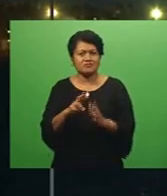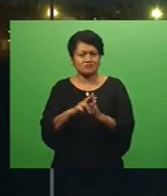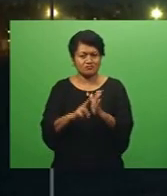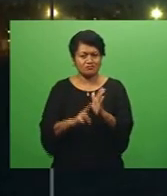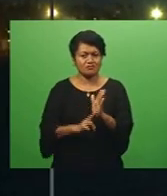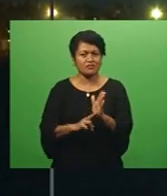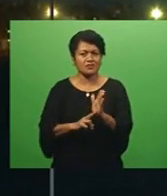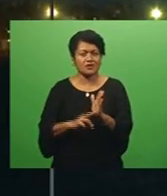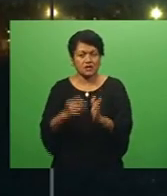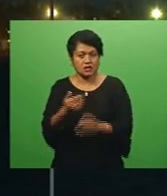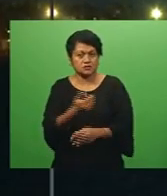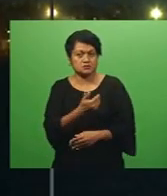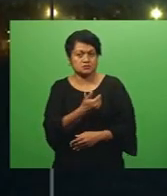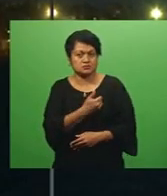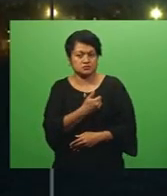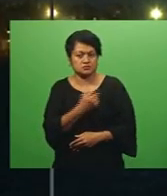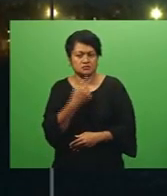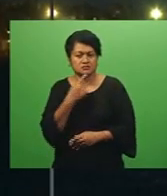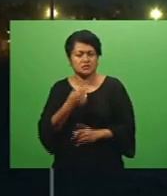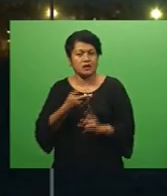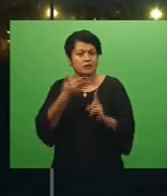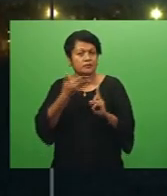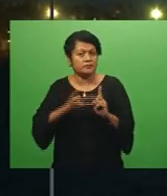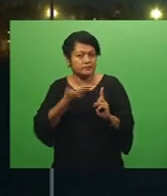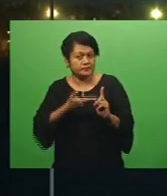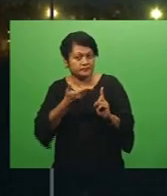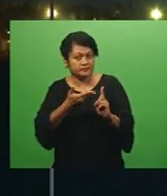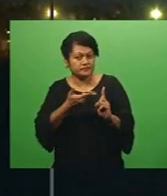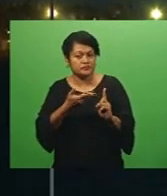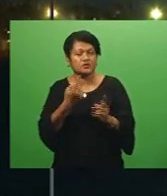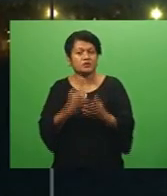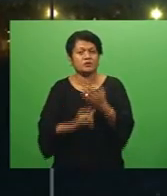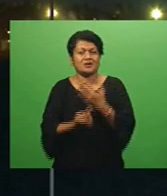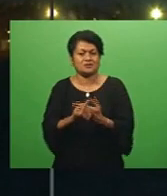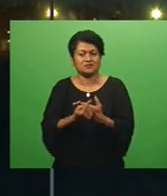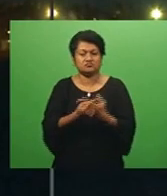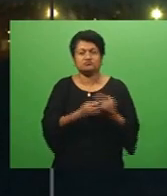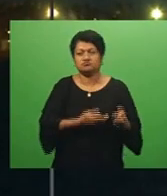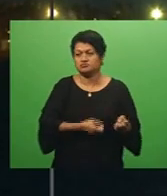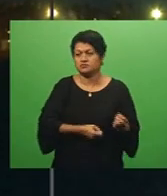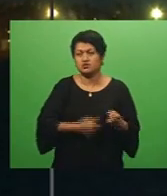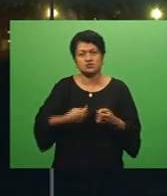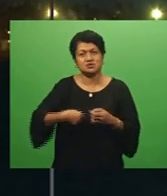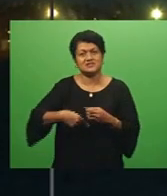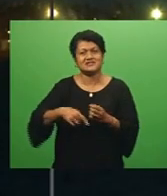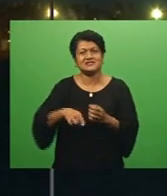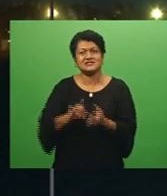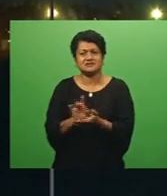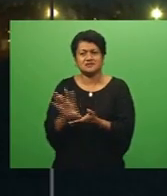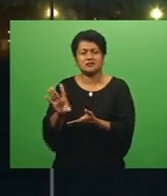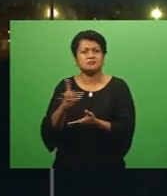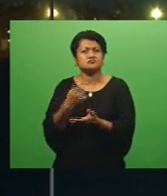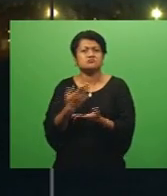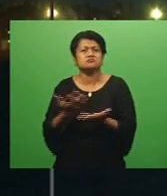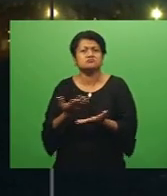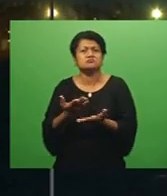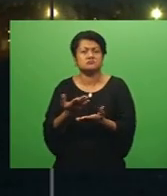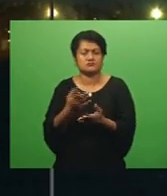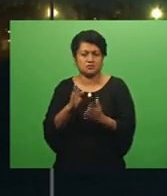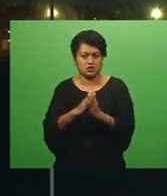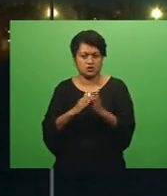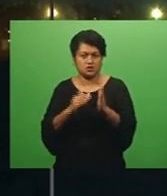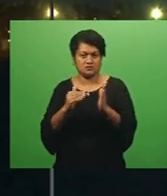morning seeking orders for Joshua Aziz Rahman to be extradited to New Zealand to be tried for criminal charges. Pranita Prakash